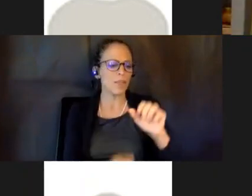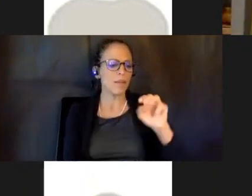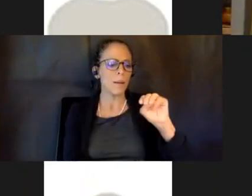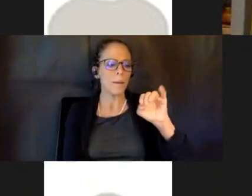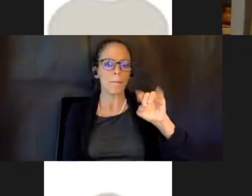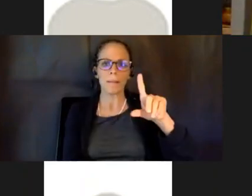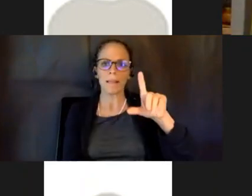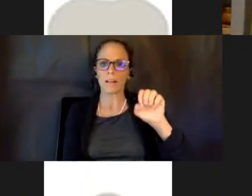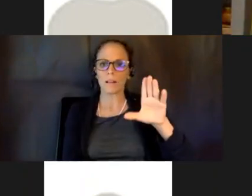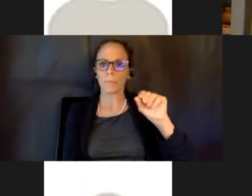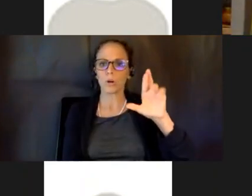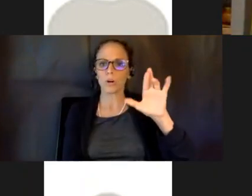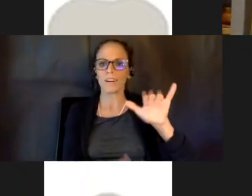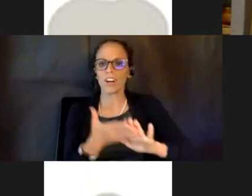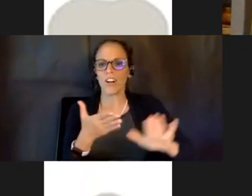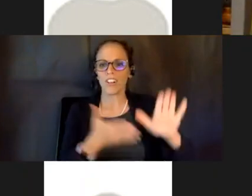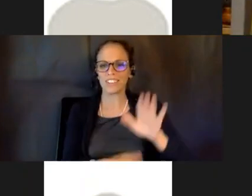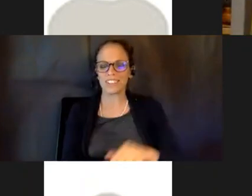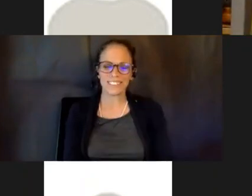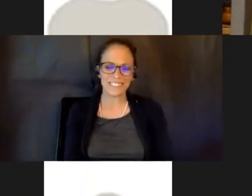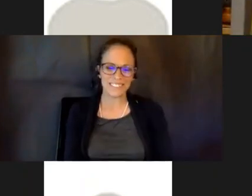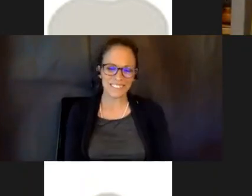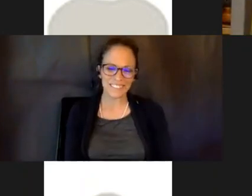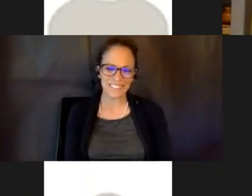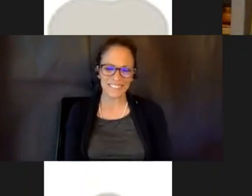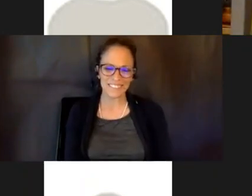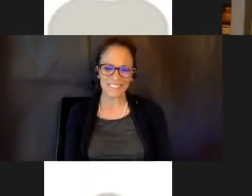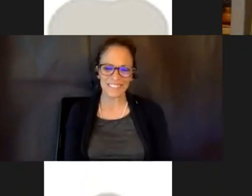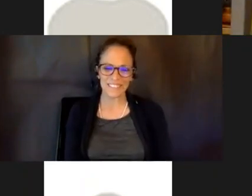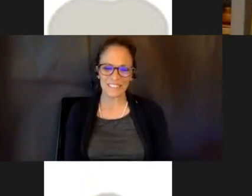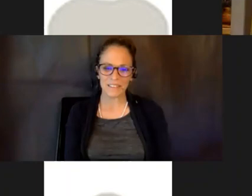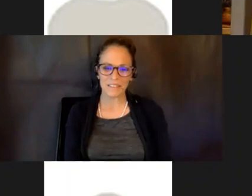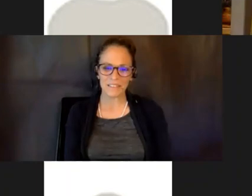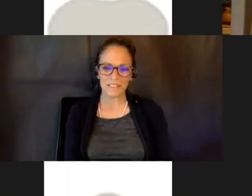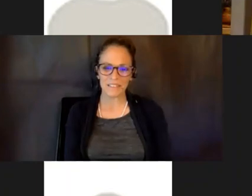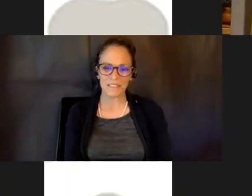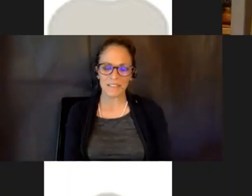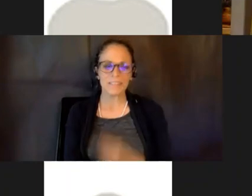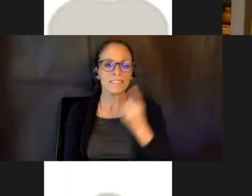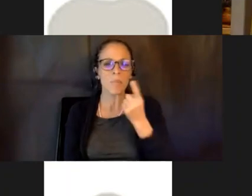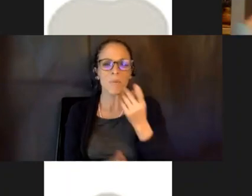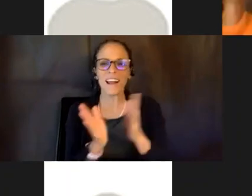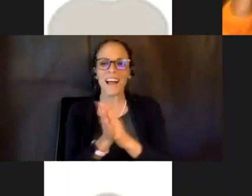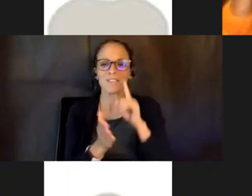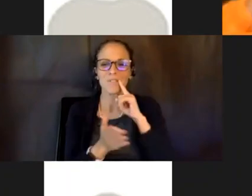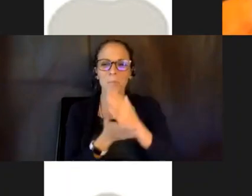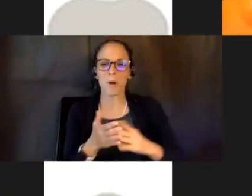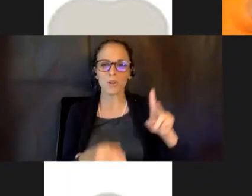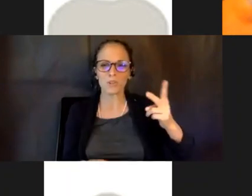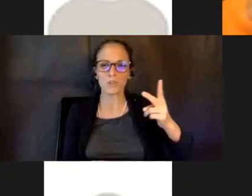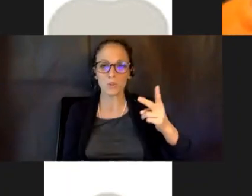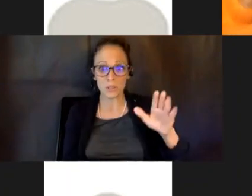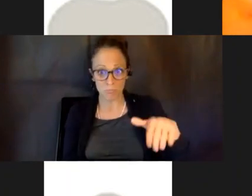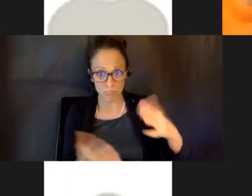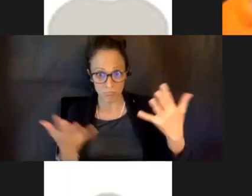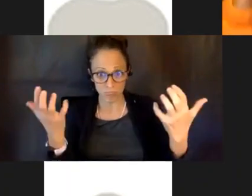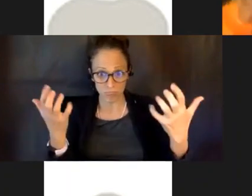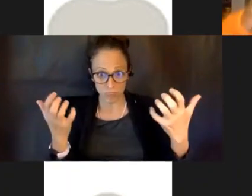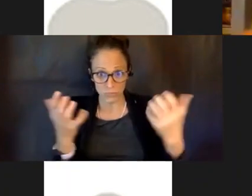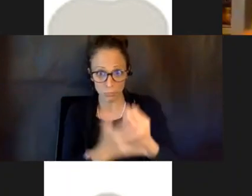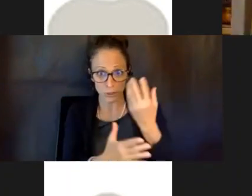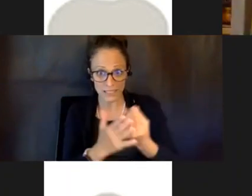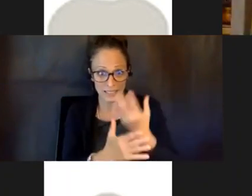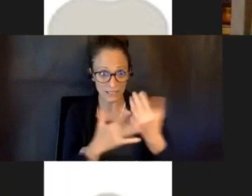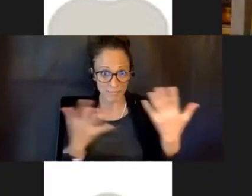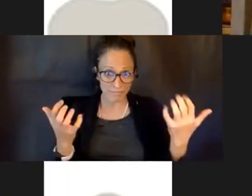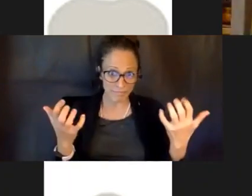this. Amazing. Somebody's asking for a part two. Perhaps in spring we will do a part two. Maybe. But